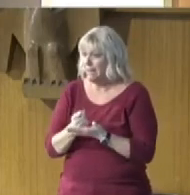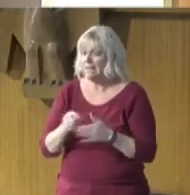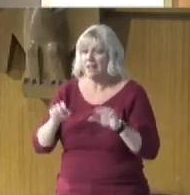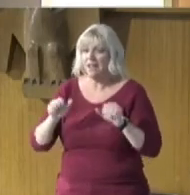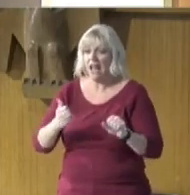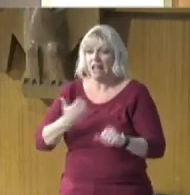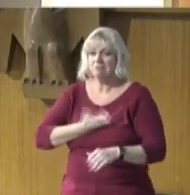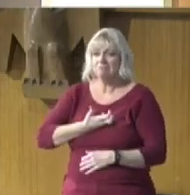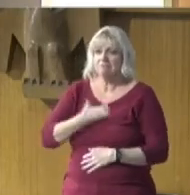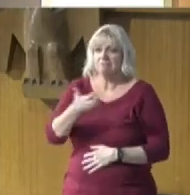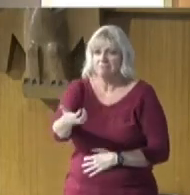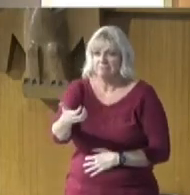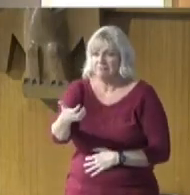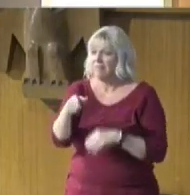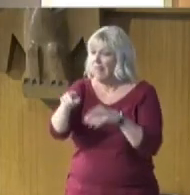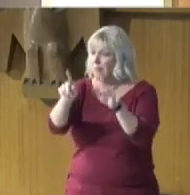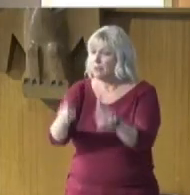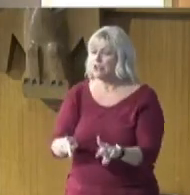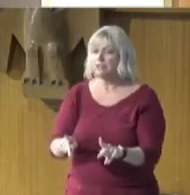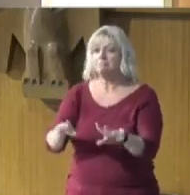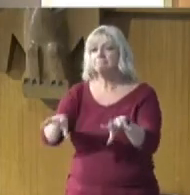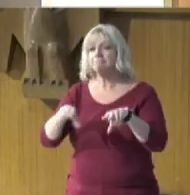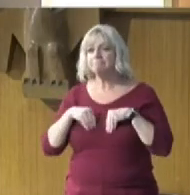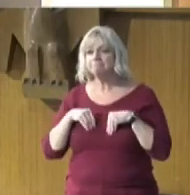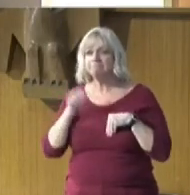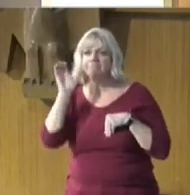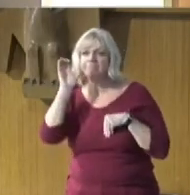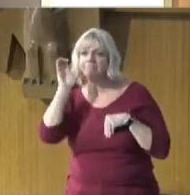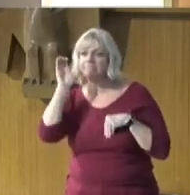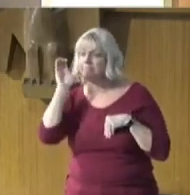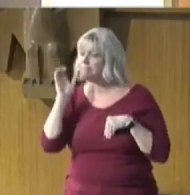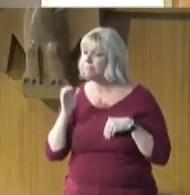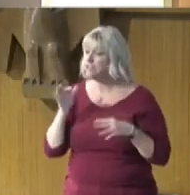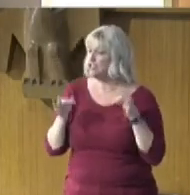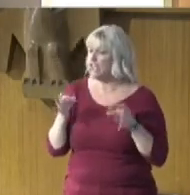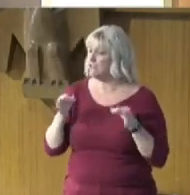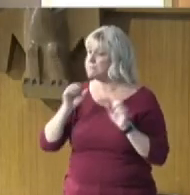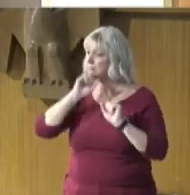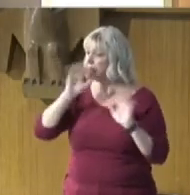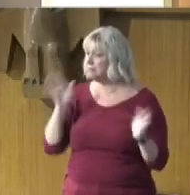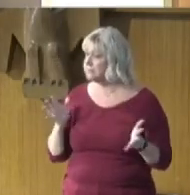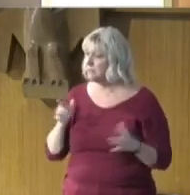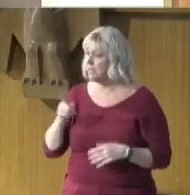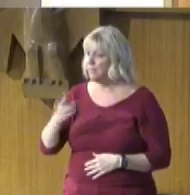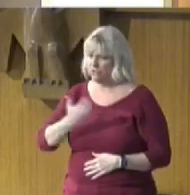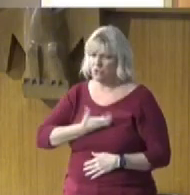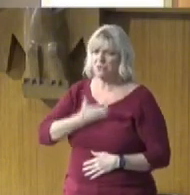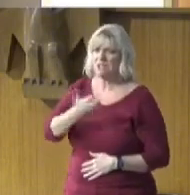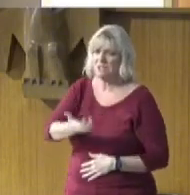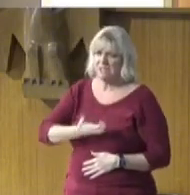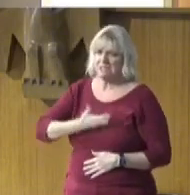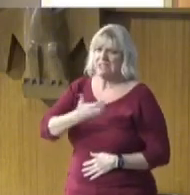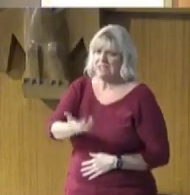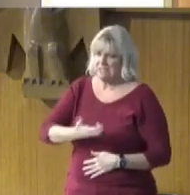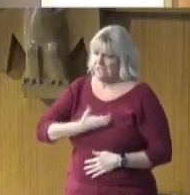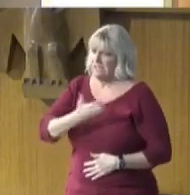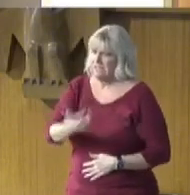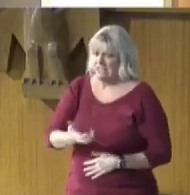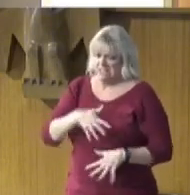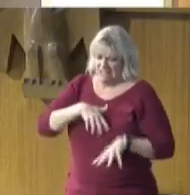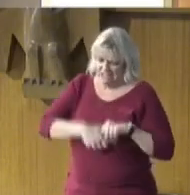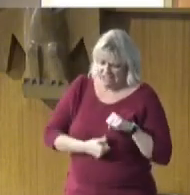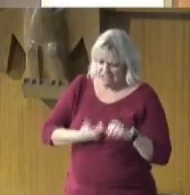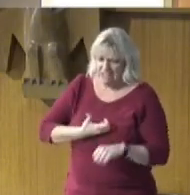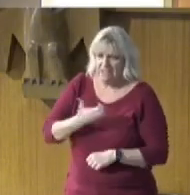judgment. And so when you lament in therapy and you say what's genuinely on your mind and in your